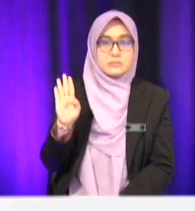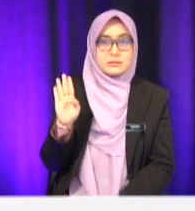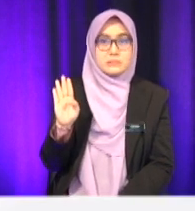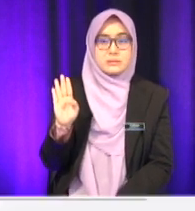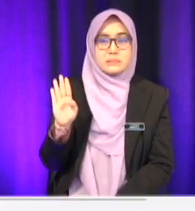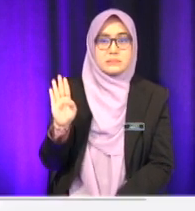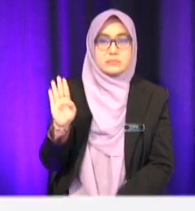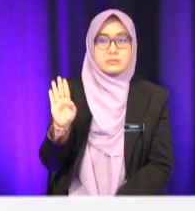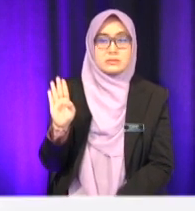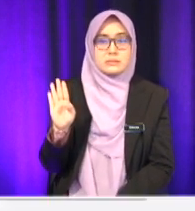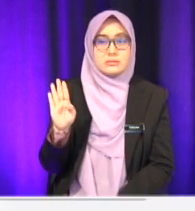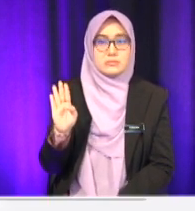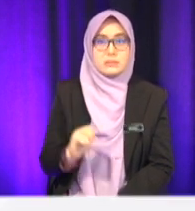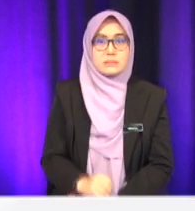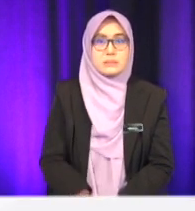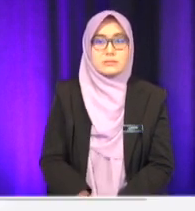last paragraph,